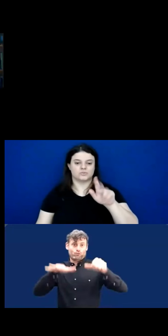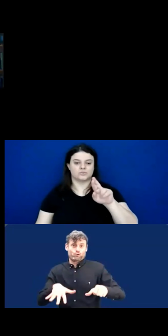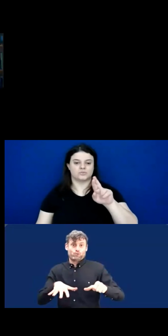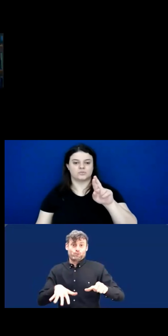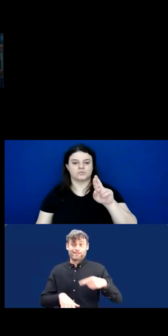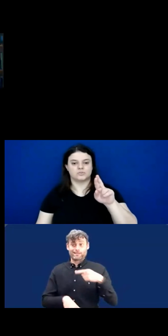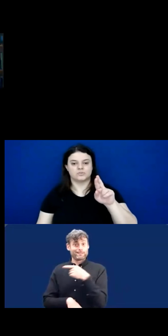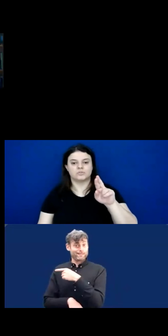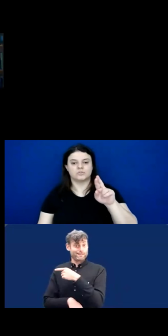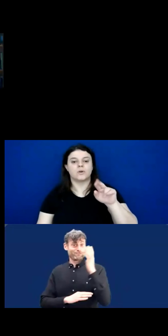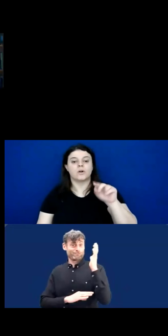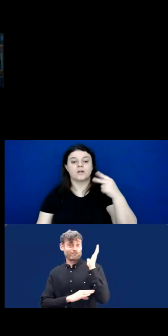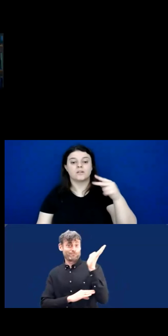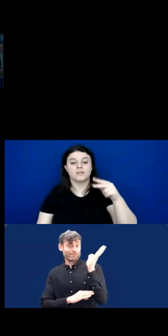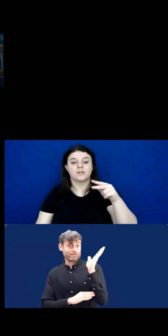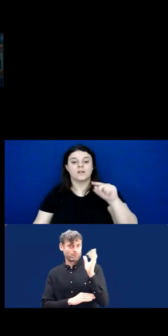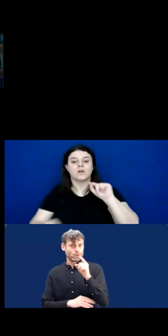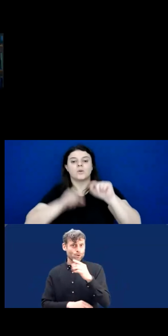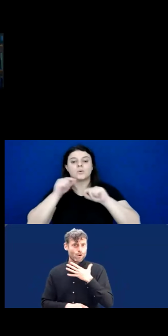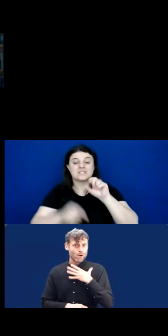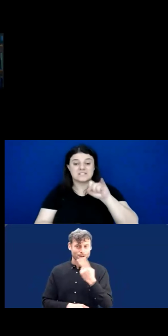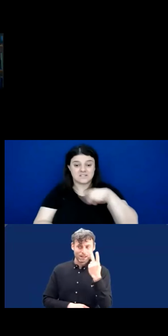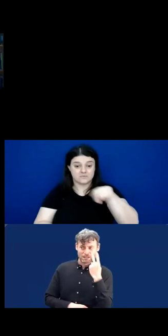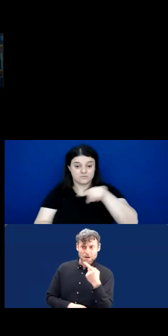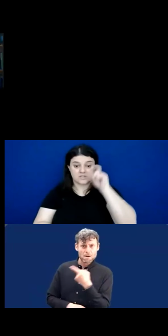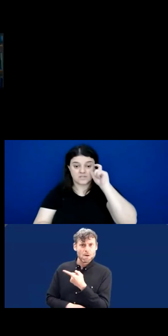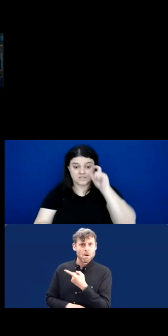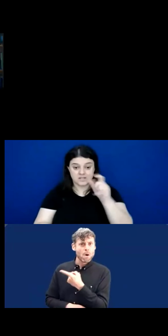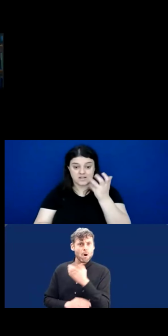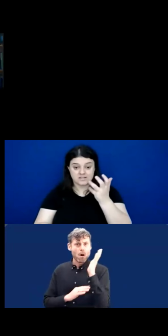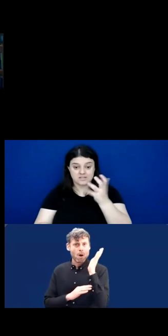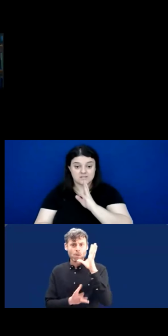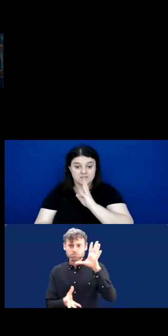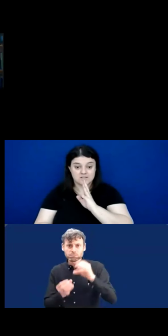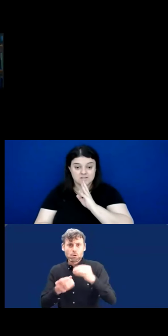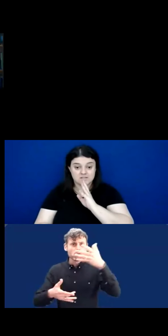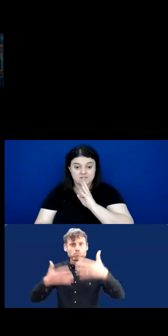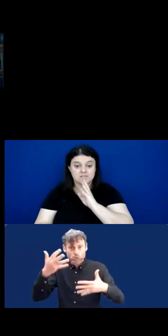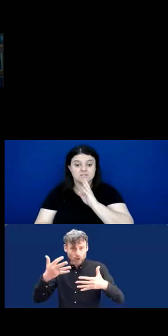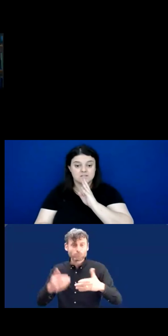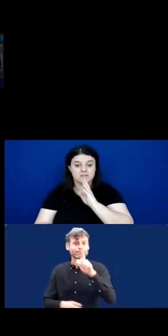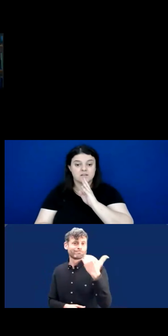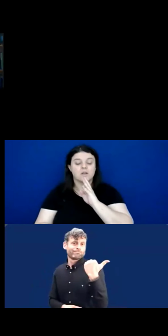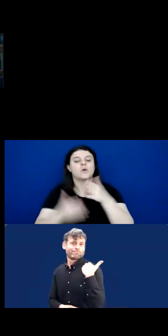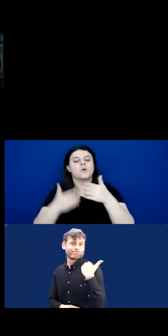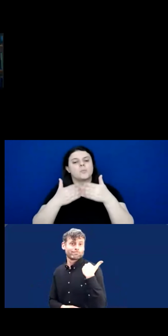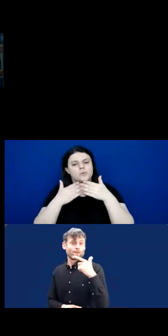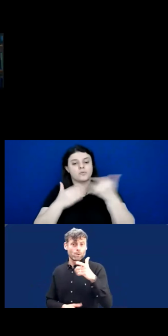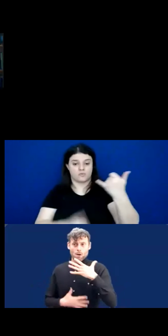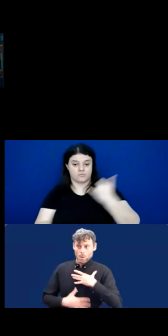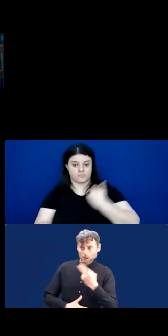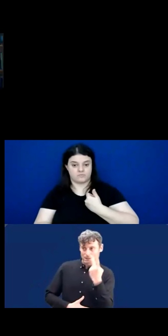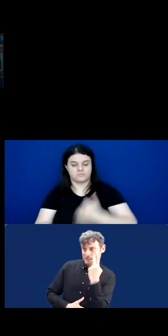So if you are interested in that or in the thesis, please let me know.